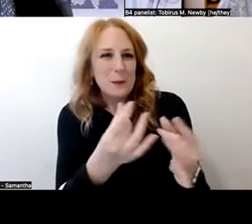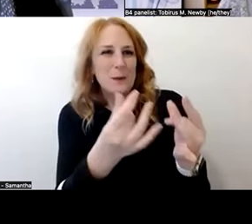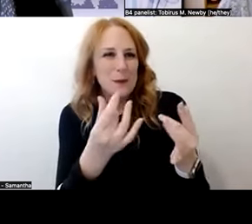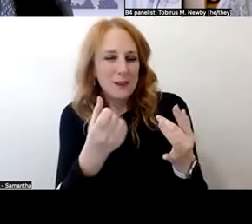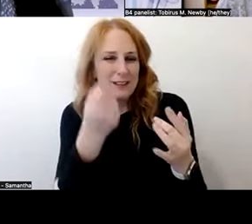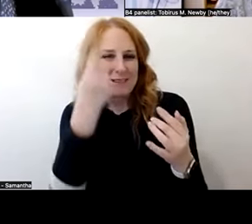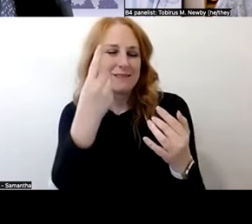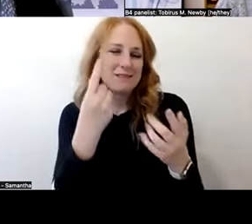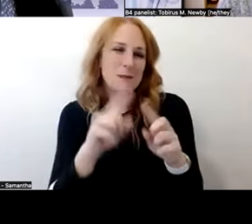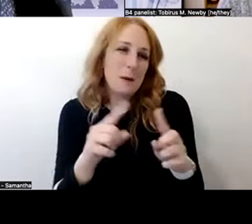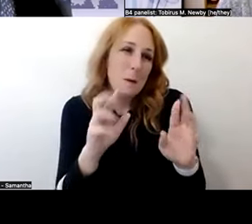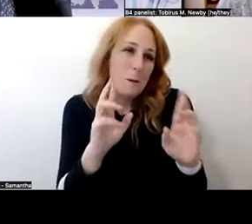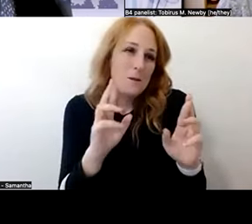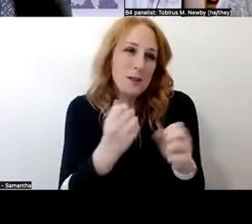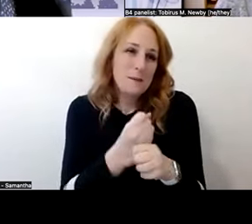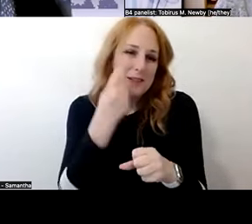I was riffing.